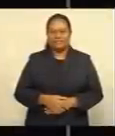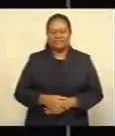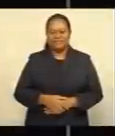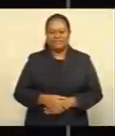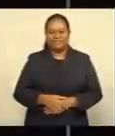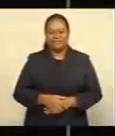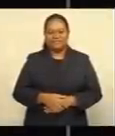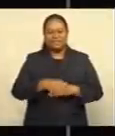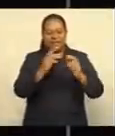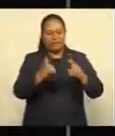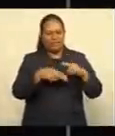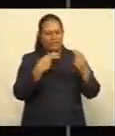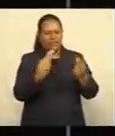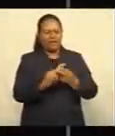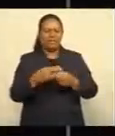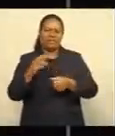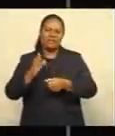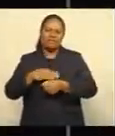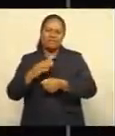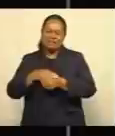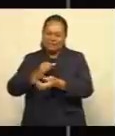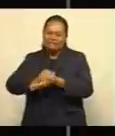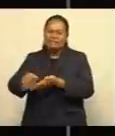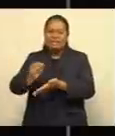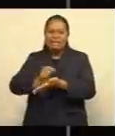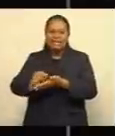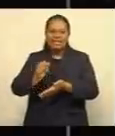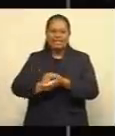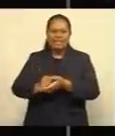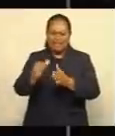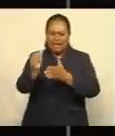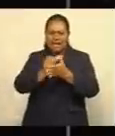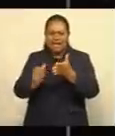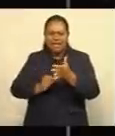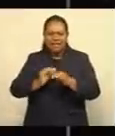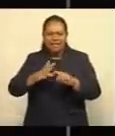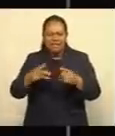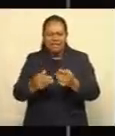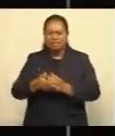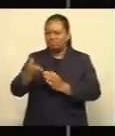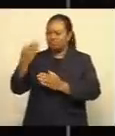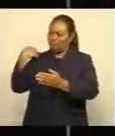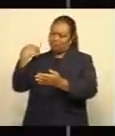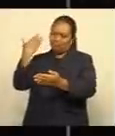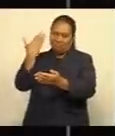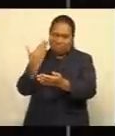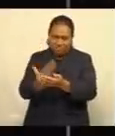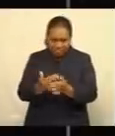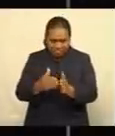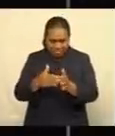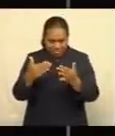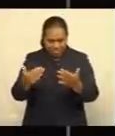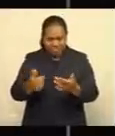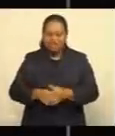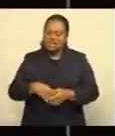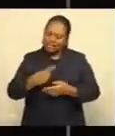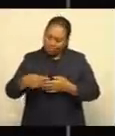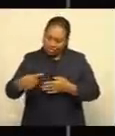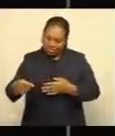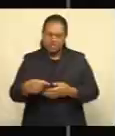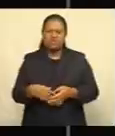A family that's been making and selling handicraft for generations has now ventured into other products to continue earning an